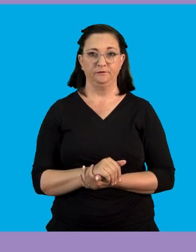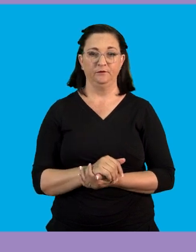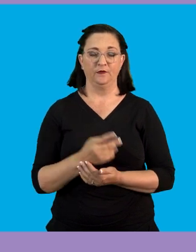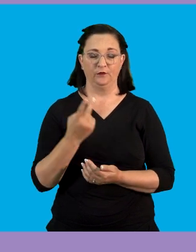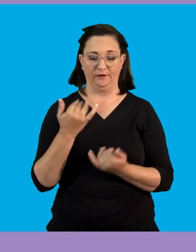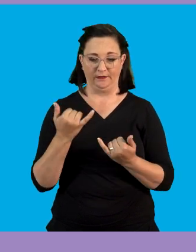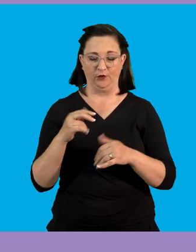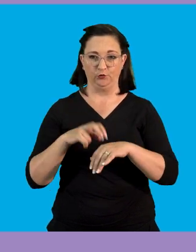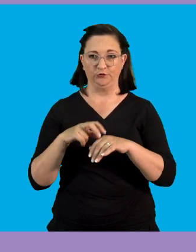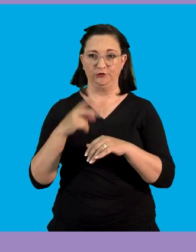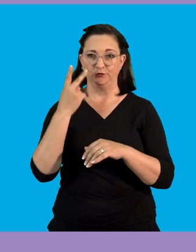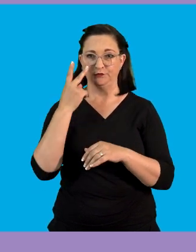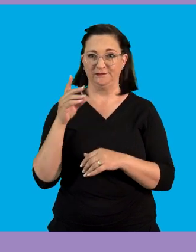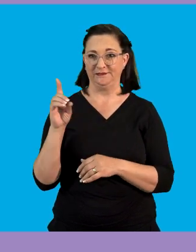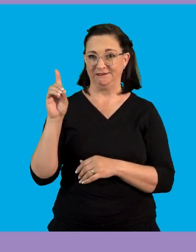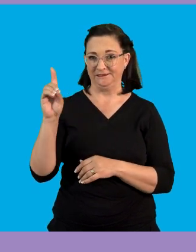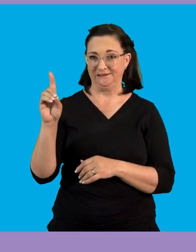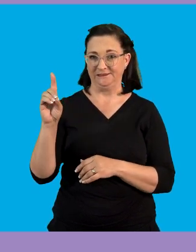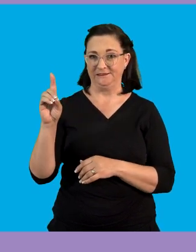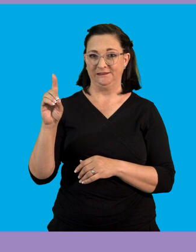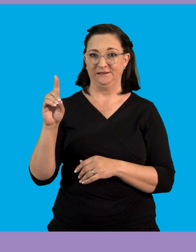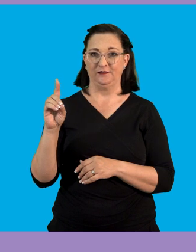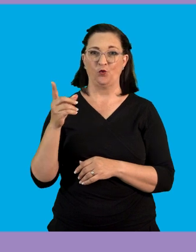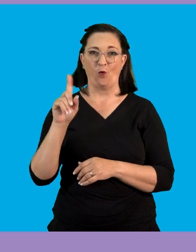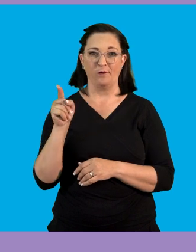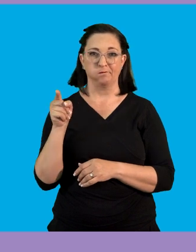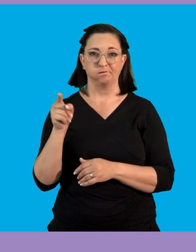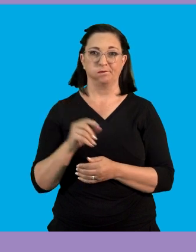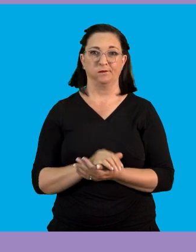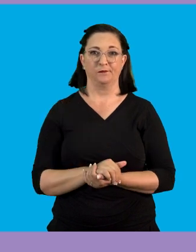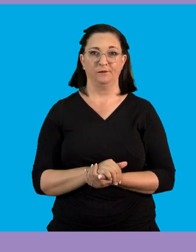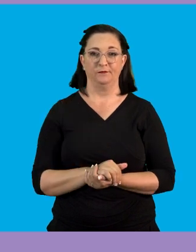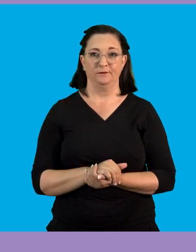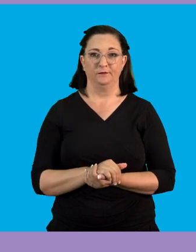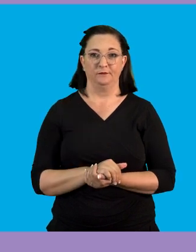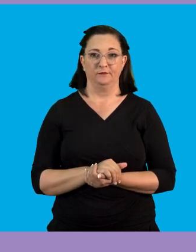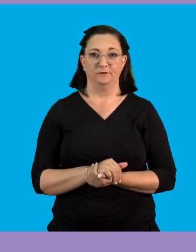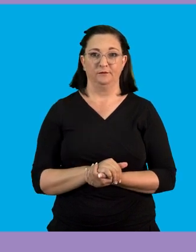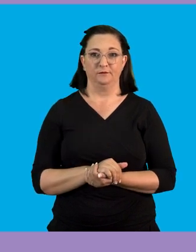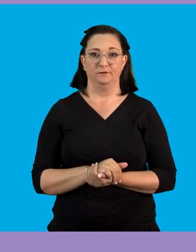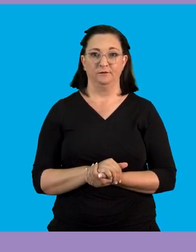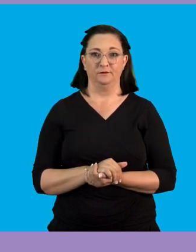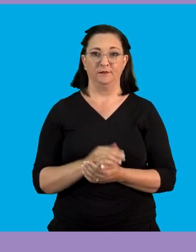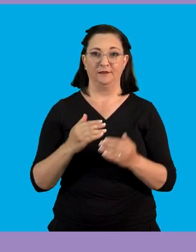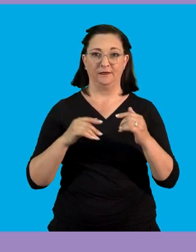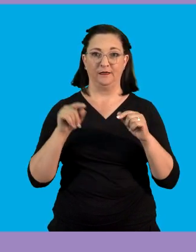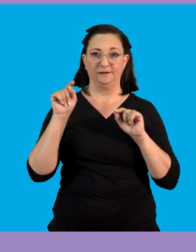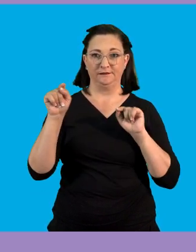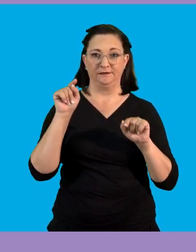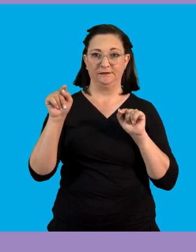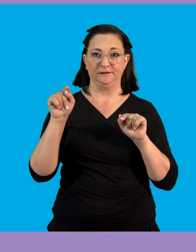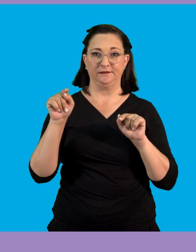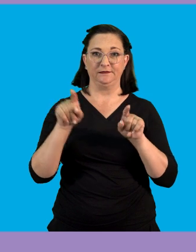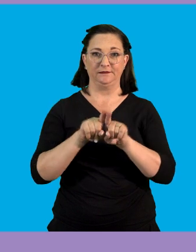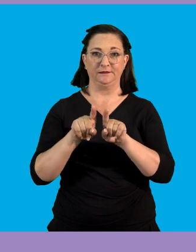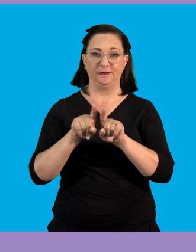So that is the angle we are to calculate. Look at what is happening there. This sign